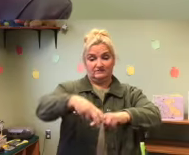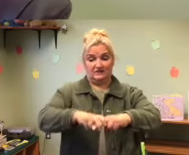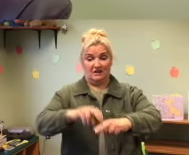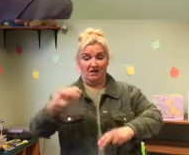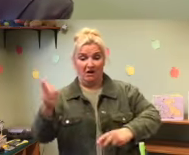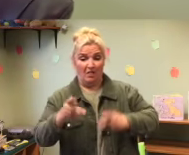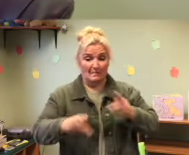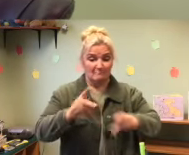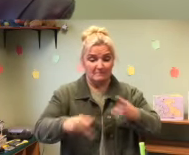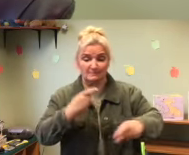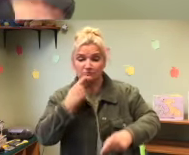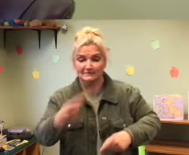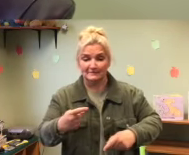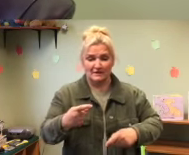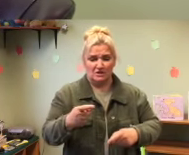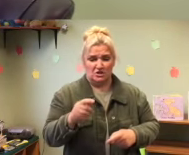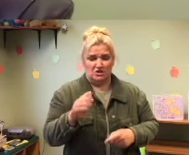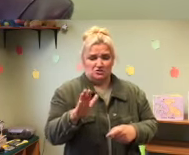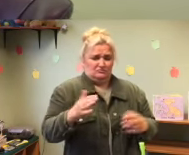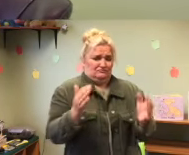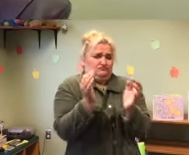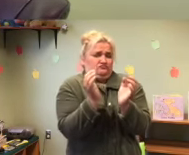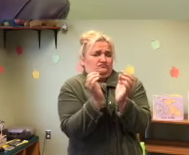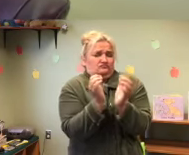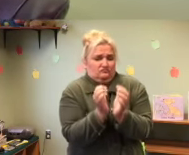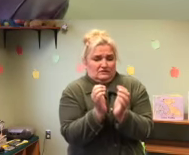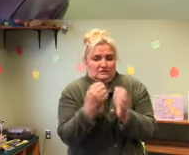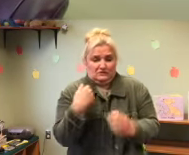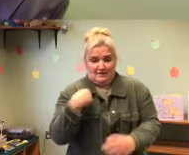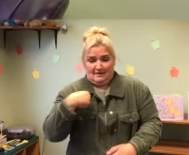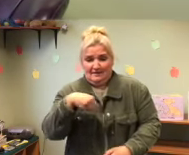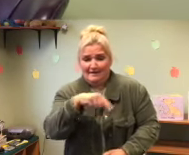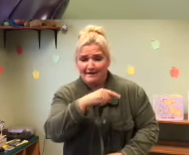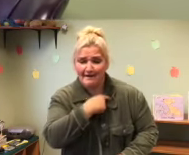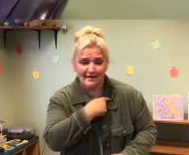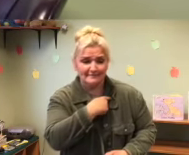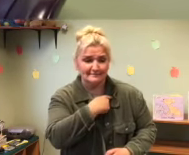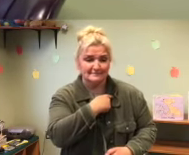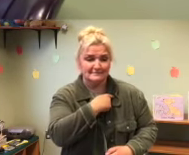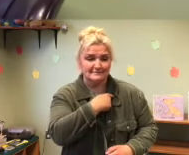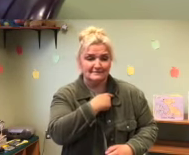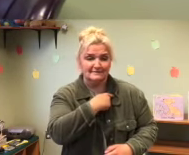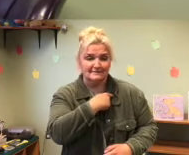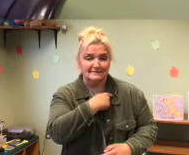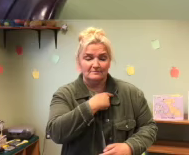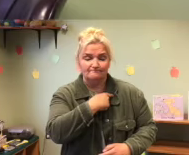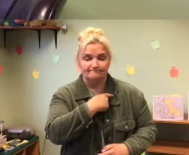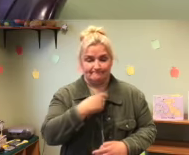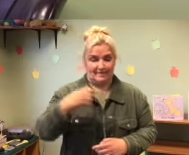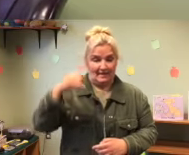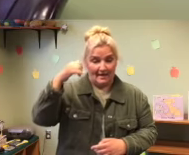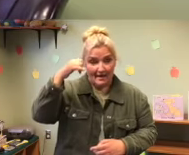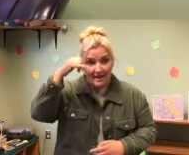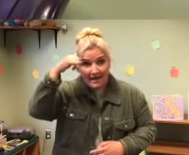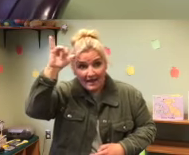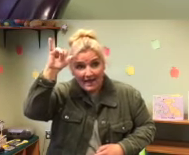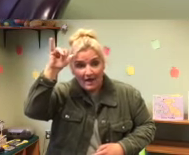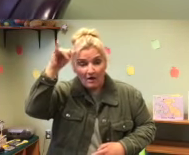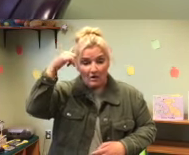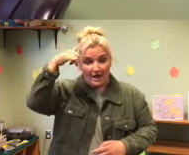the people said, "You're squishing us." A